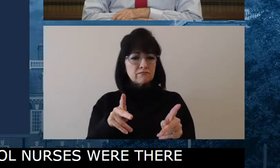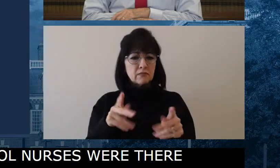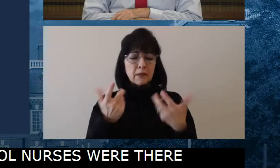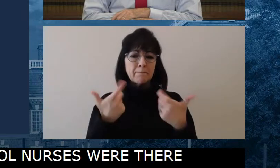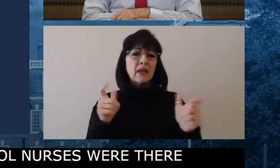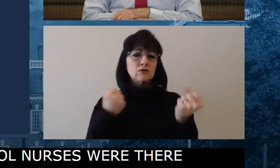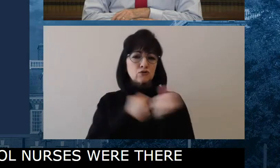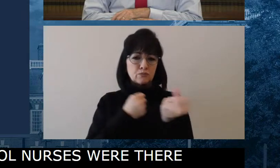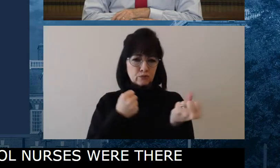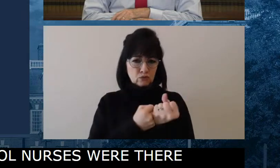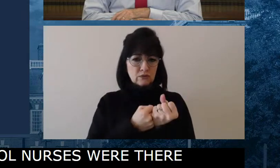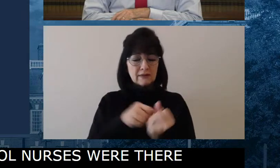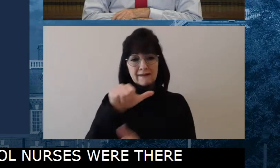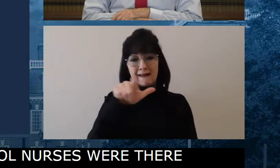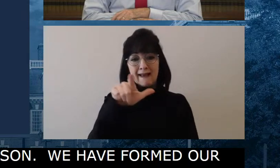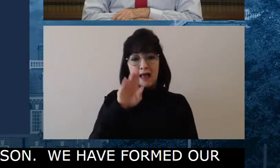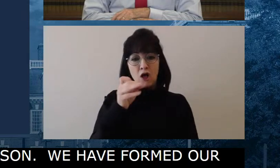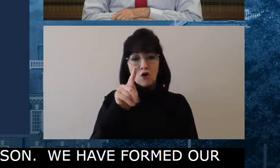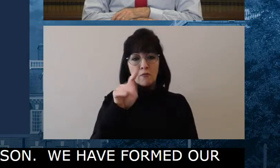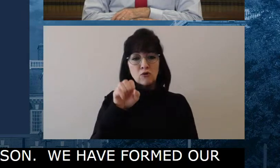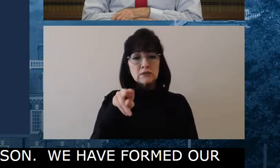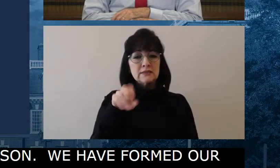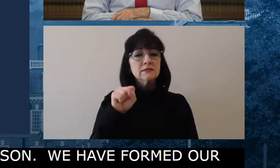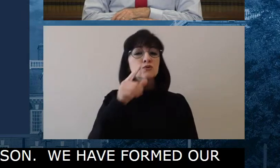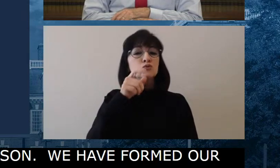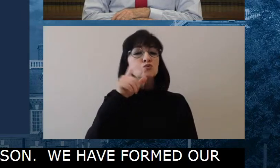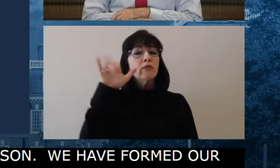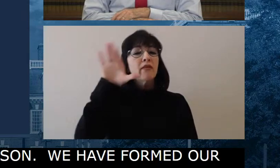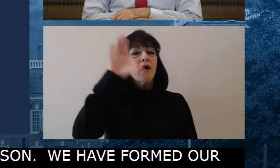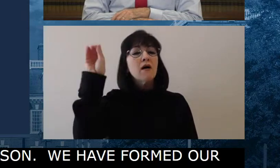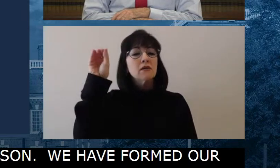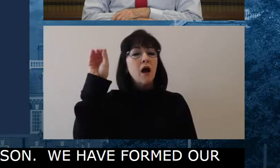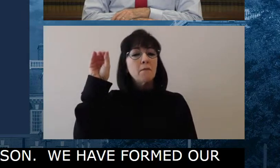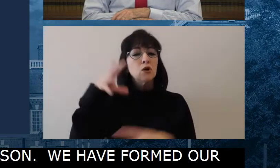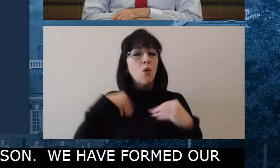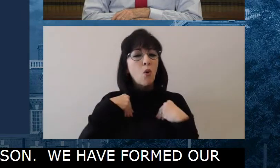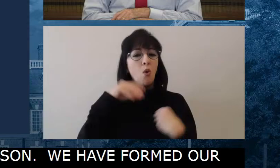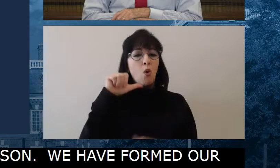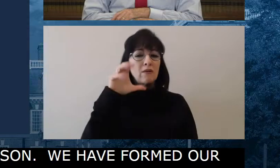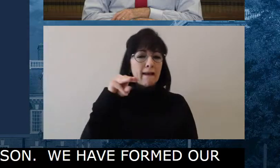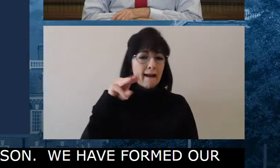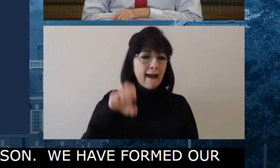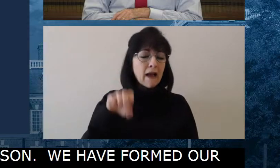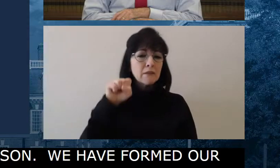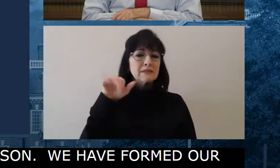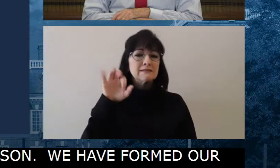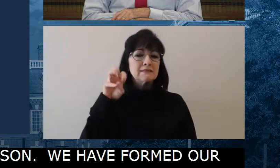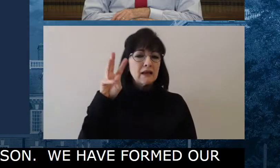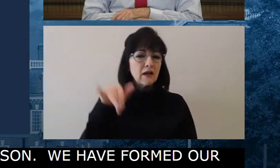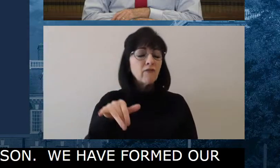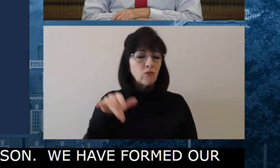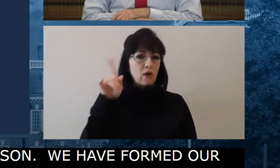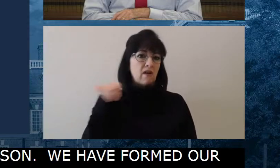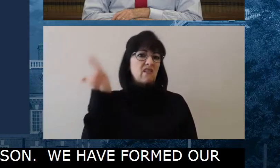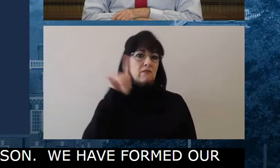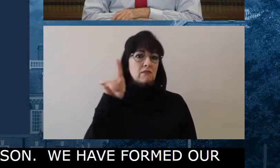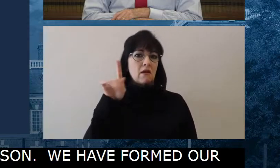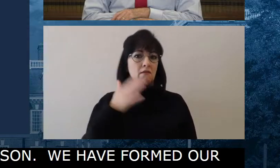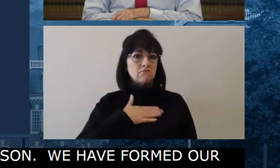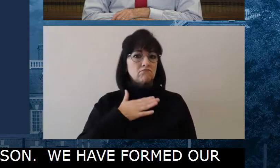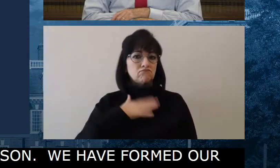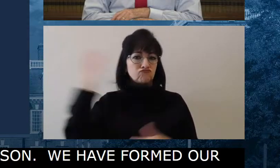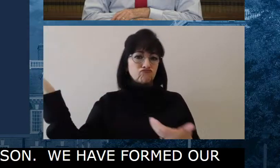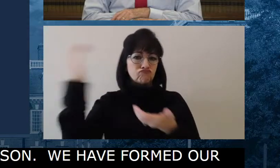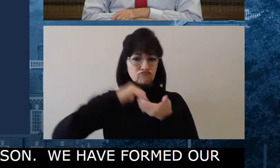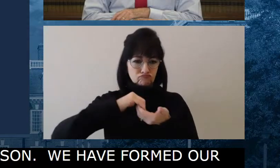the vaccines. I want to thank Darrell Green and his team at Red Clay for that particular clinic and all the others that we've had.